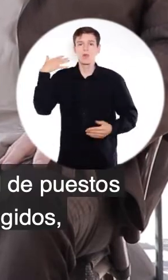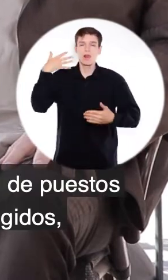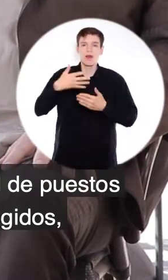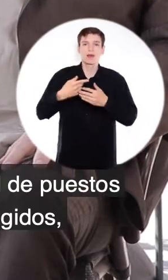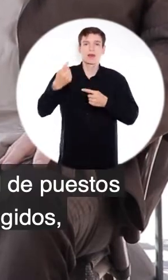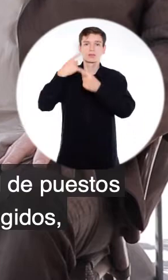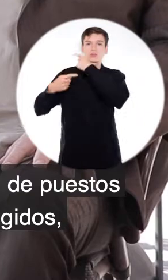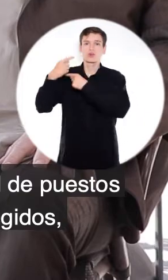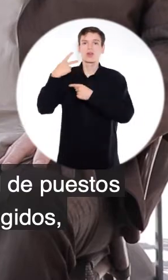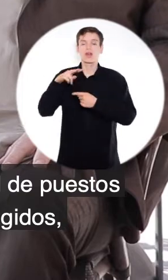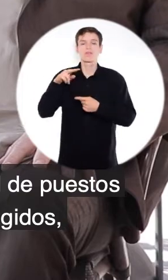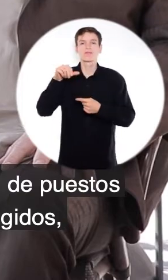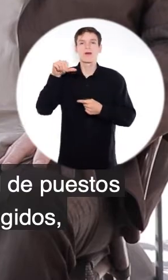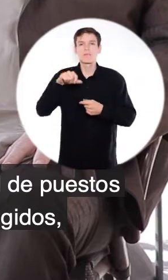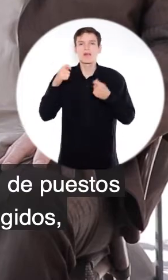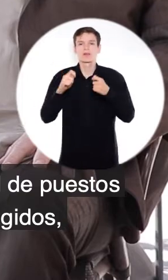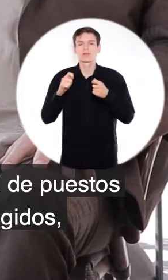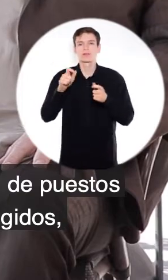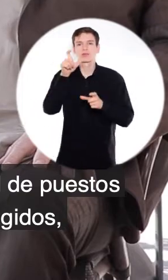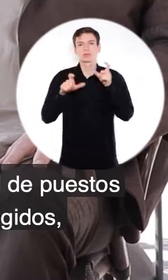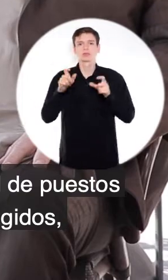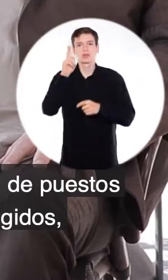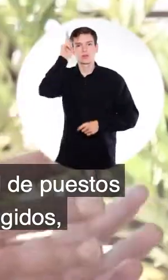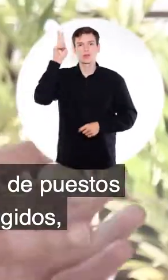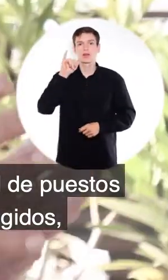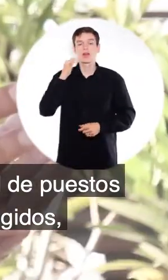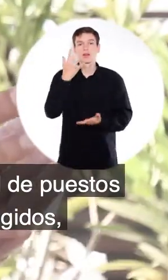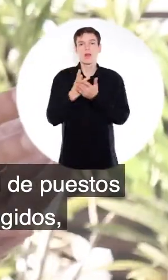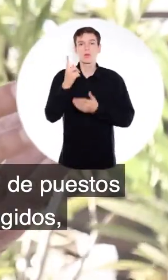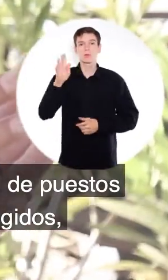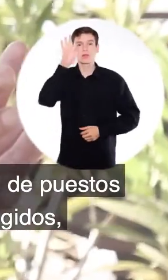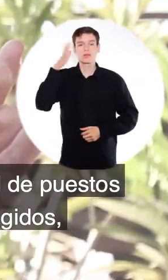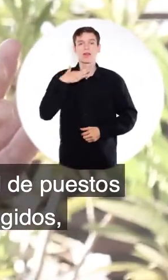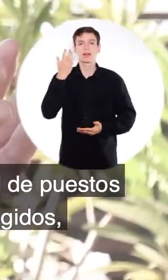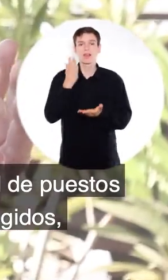the notion is that they should have ensured